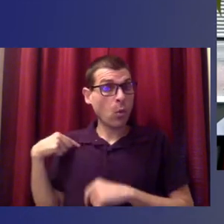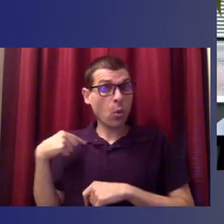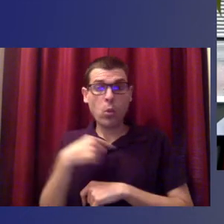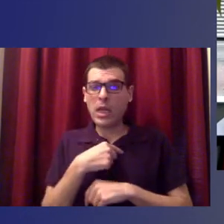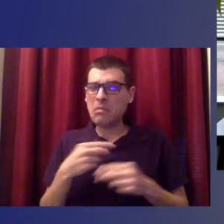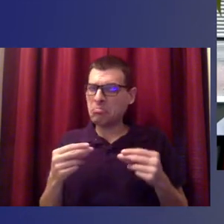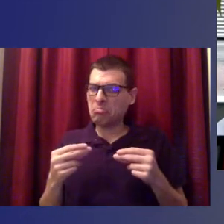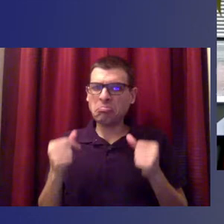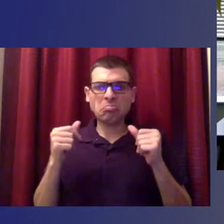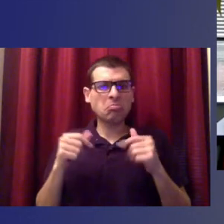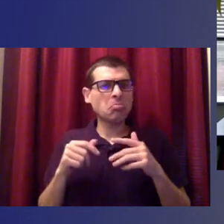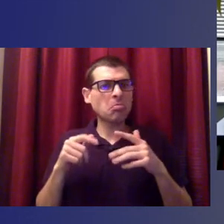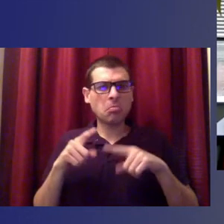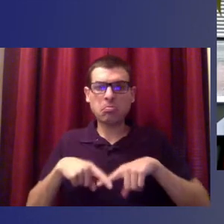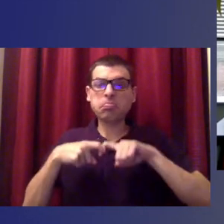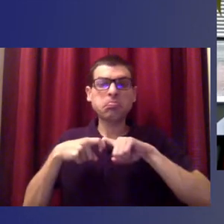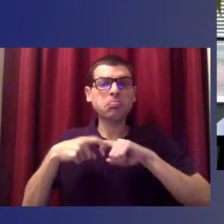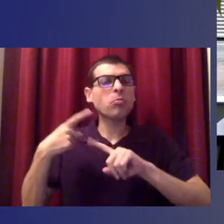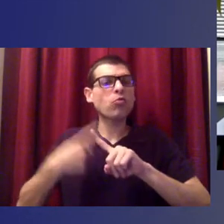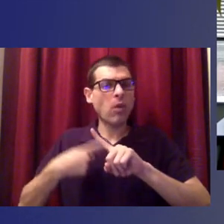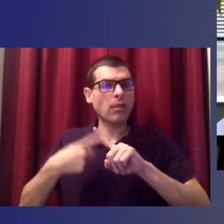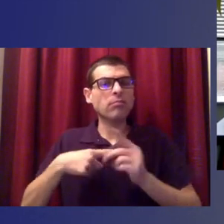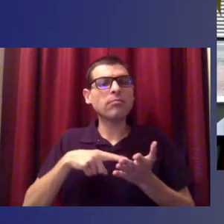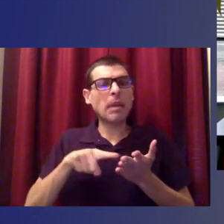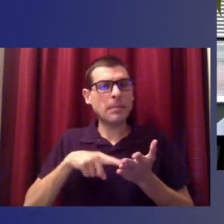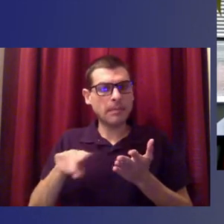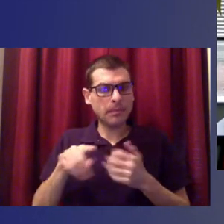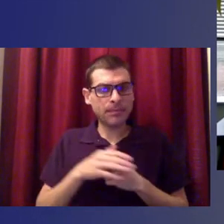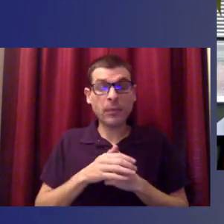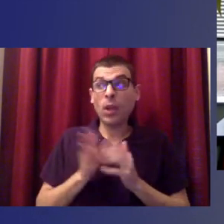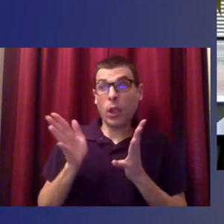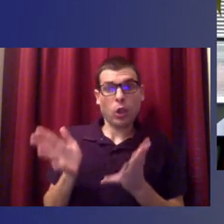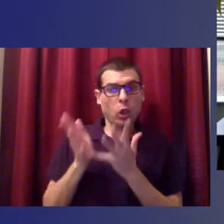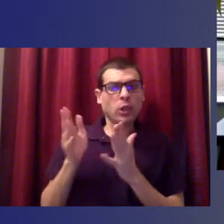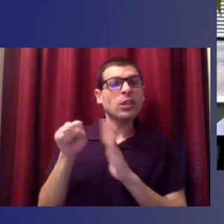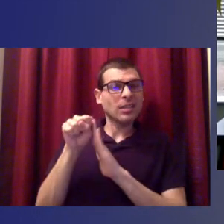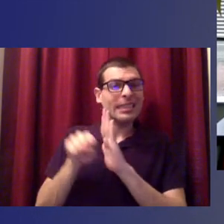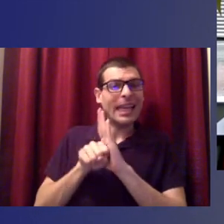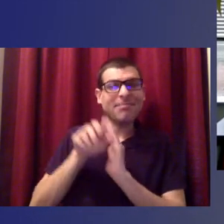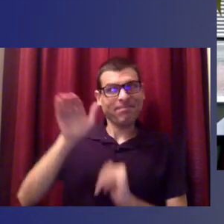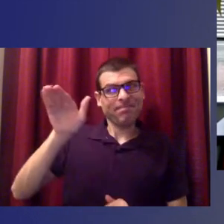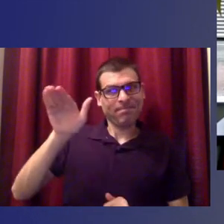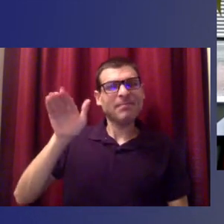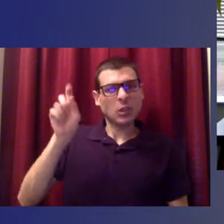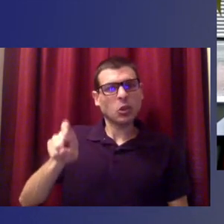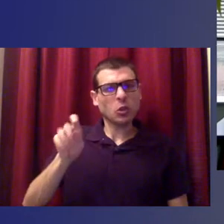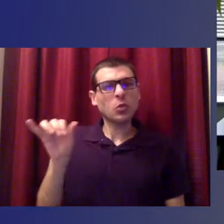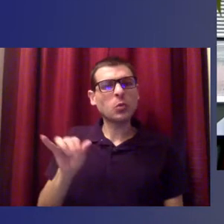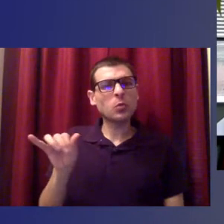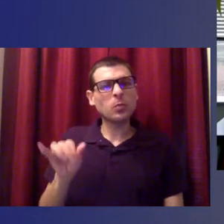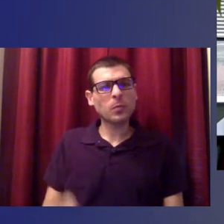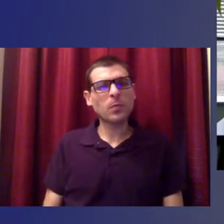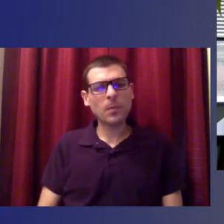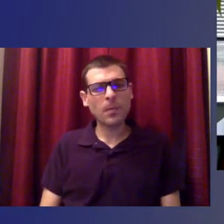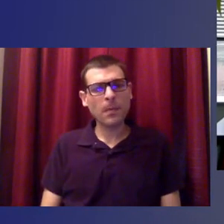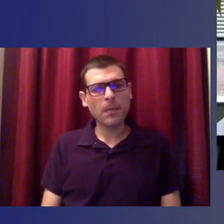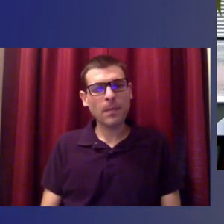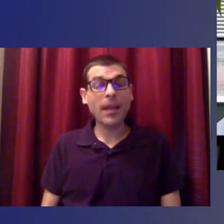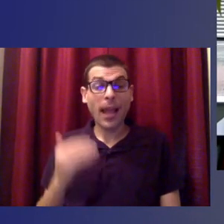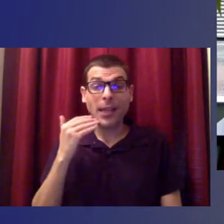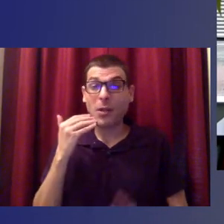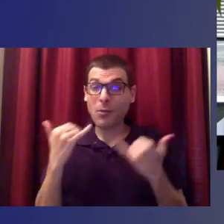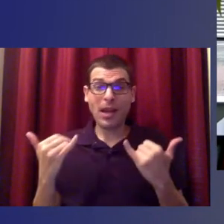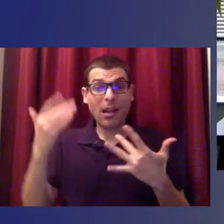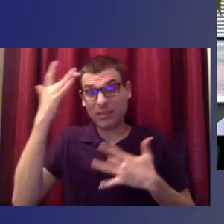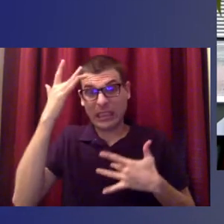eviction moratorium here and pushed the state to do one at the state level. because the last thing you need while there's a pandemic